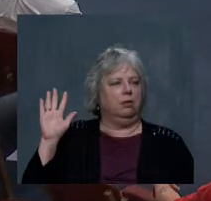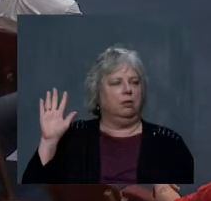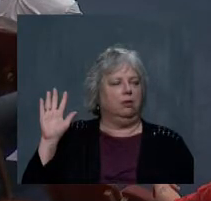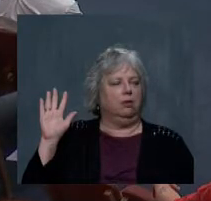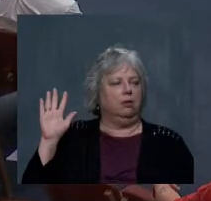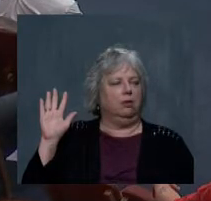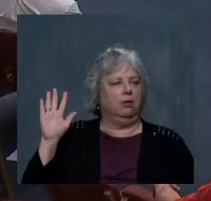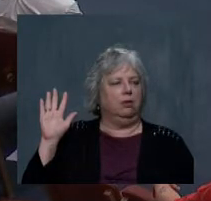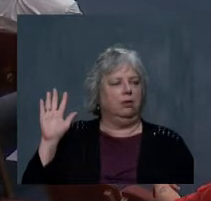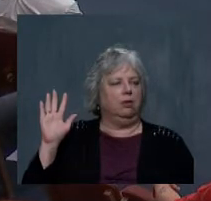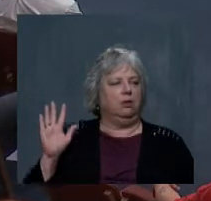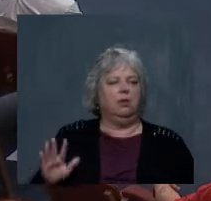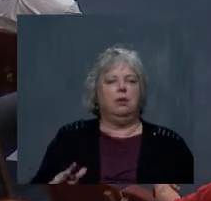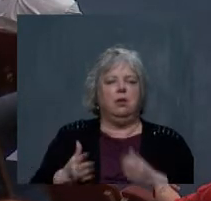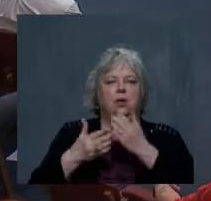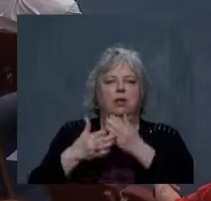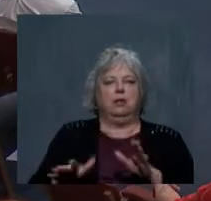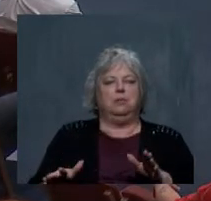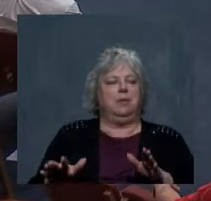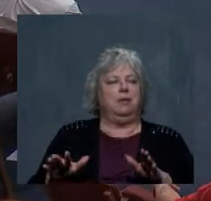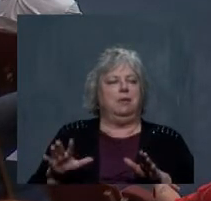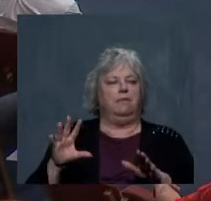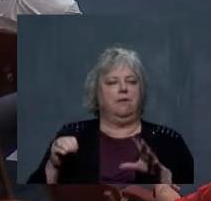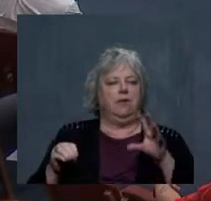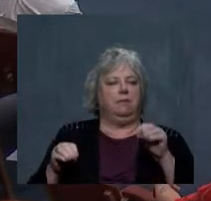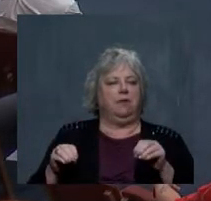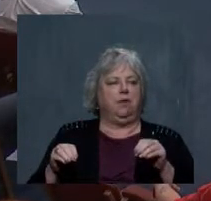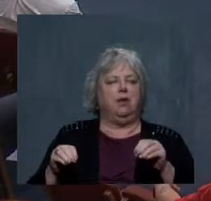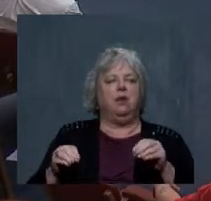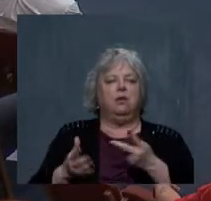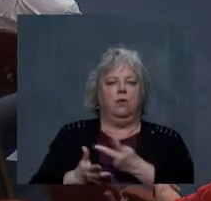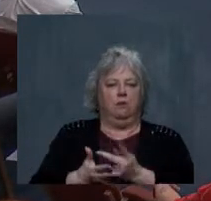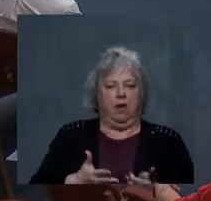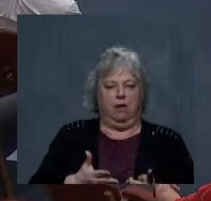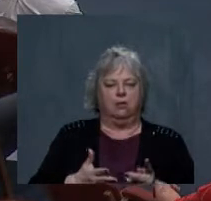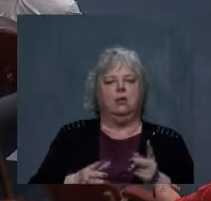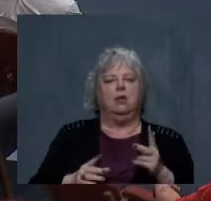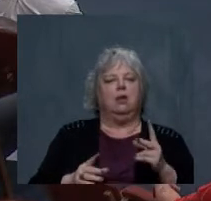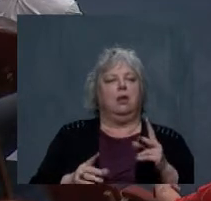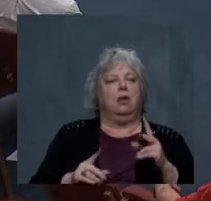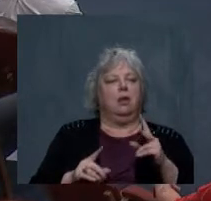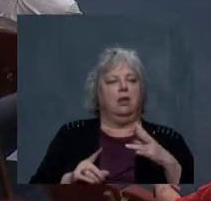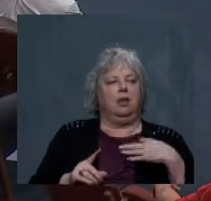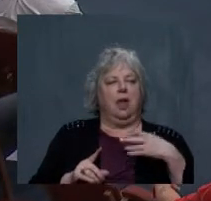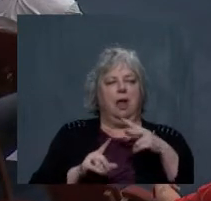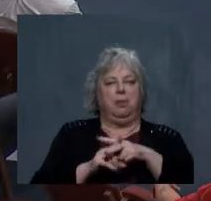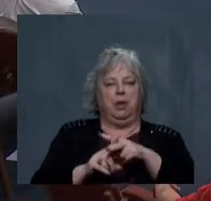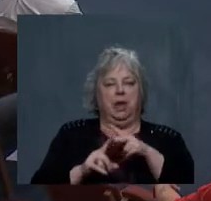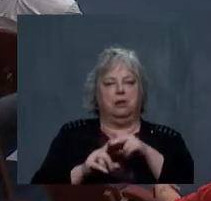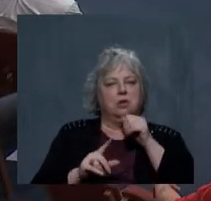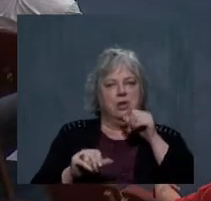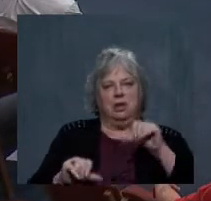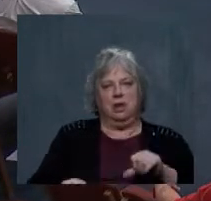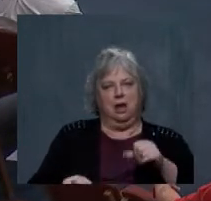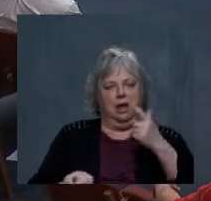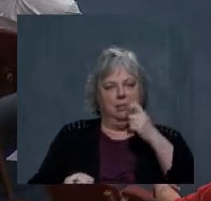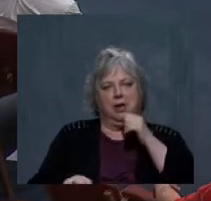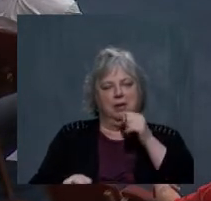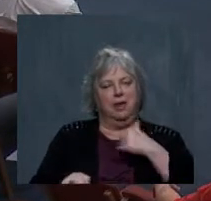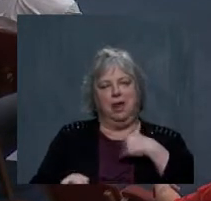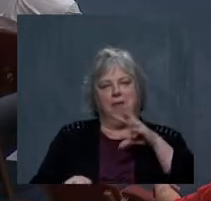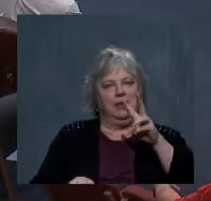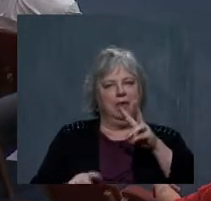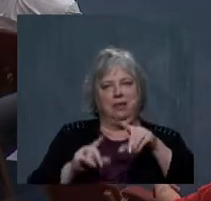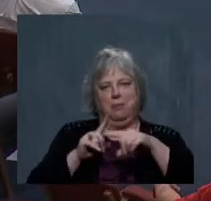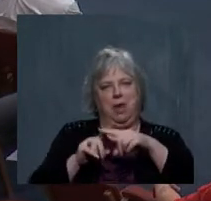1, 2, 3, 4, 5. So it's split. So the motion fails. The application is denied for lack of 6